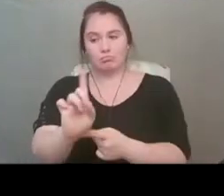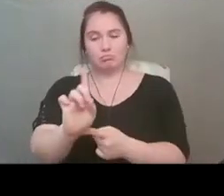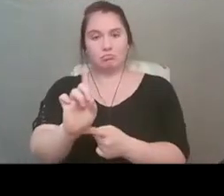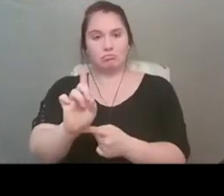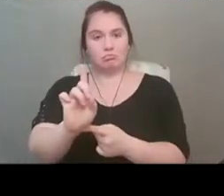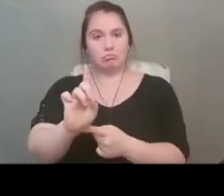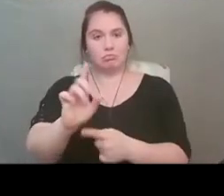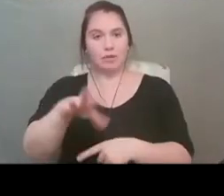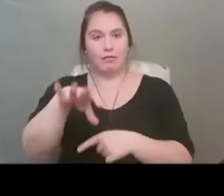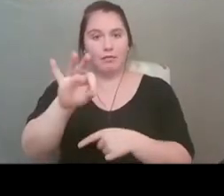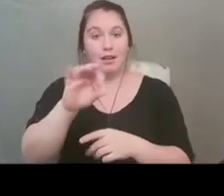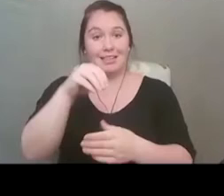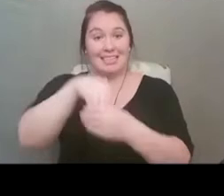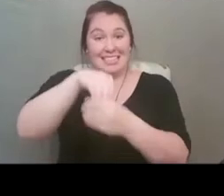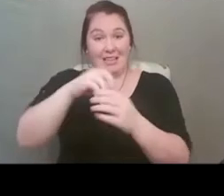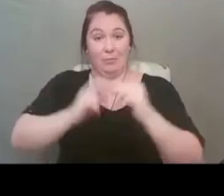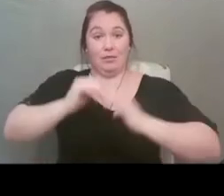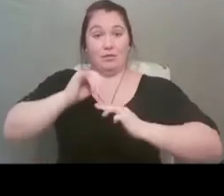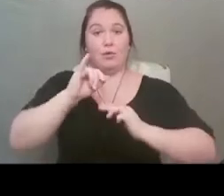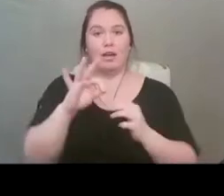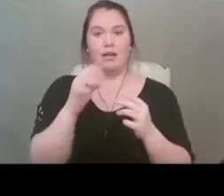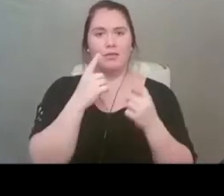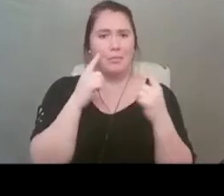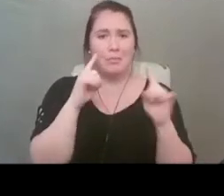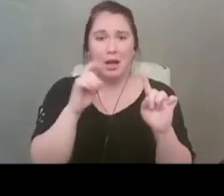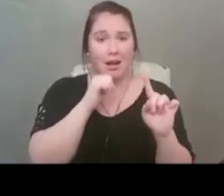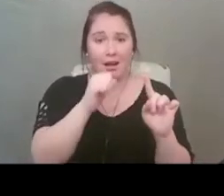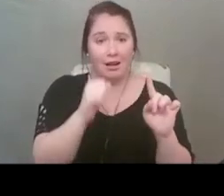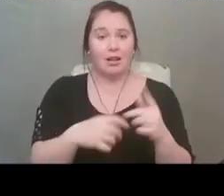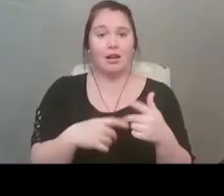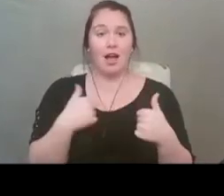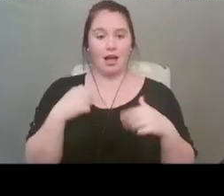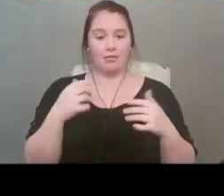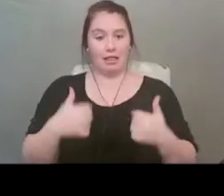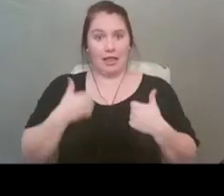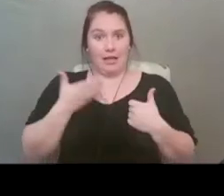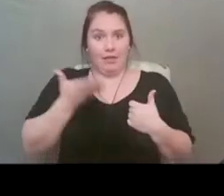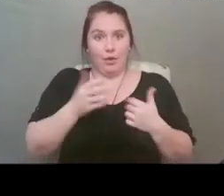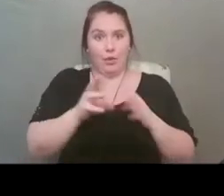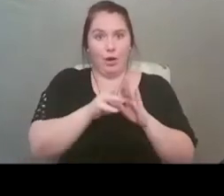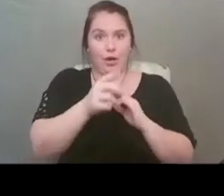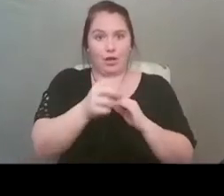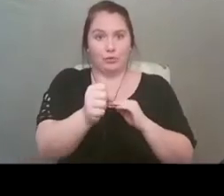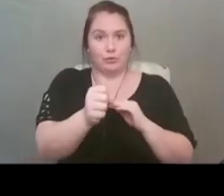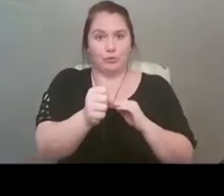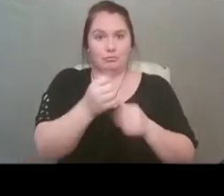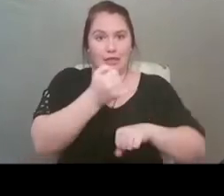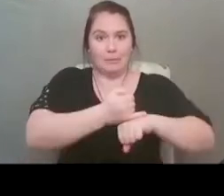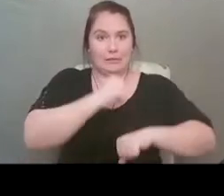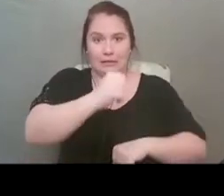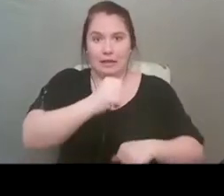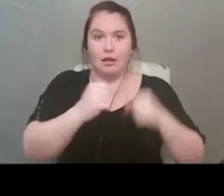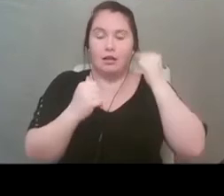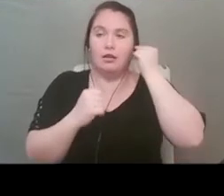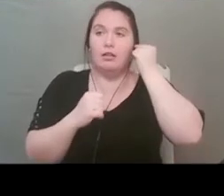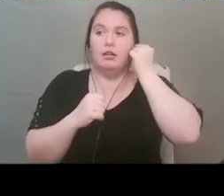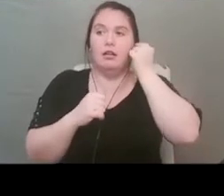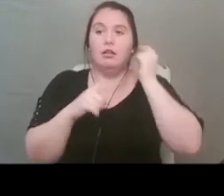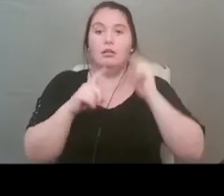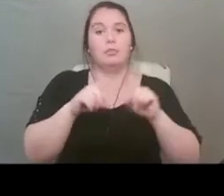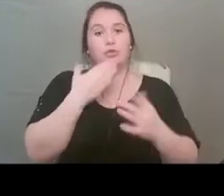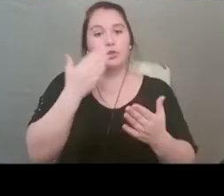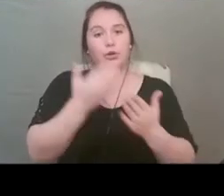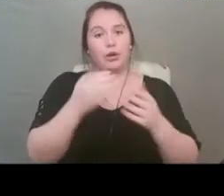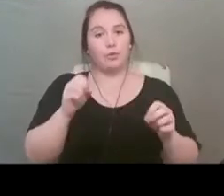the building. So if there are some things that aren't working, and I haven't lived on that Waco High School campus, but it's an opportunity for us